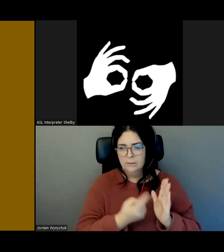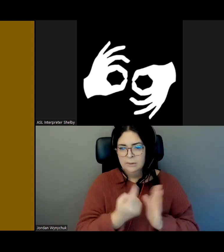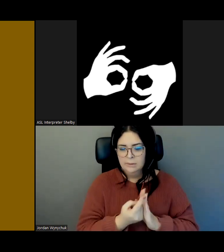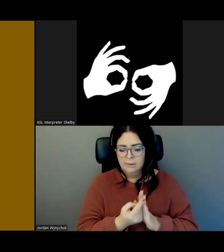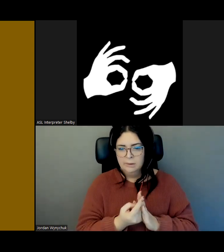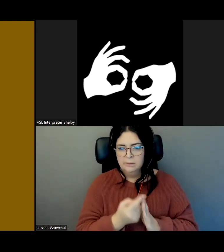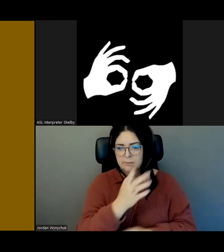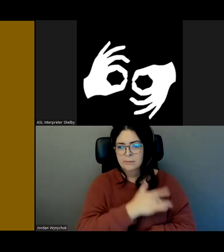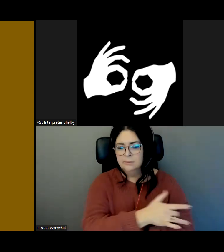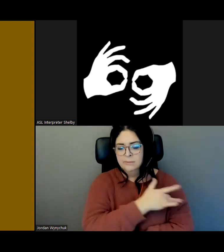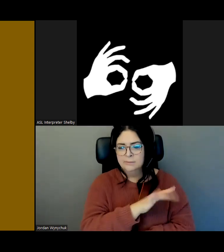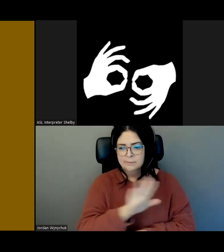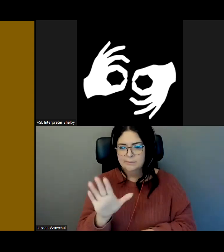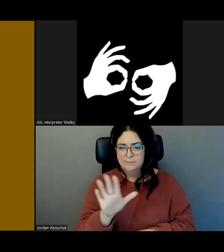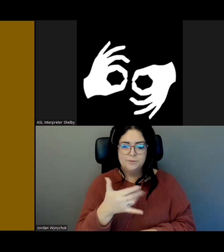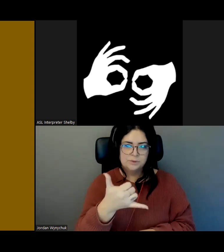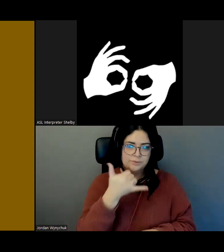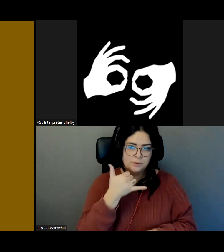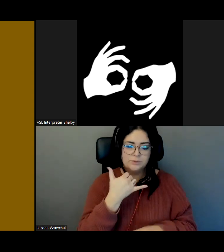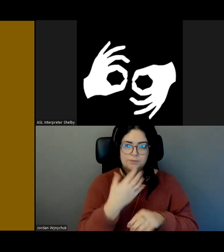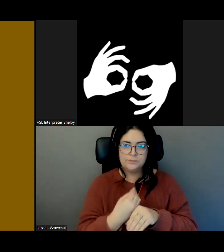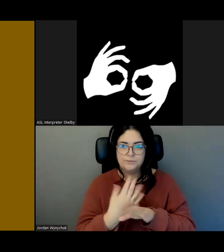by phone, video, text, or drop-in counseling.